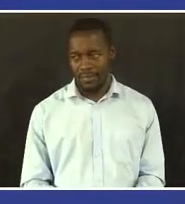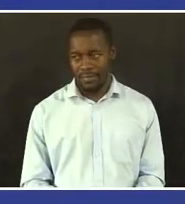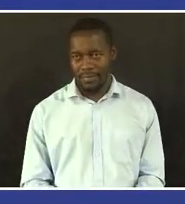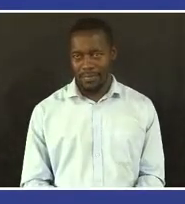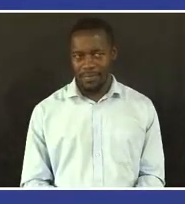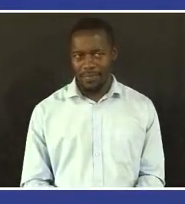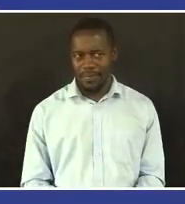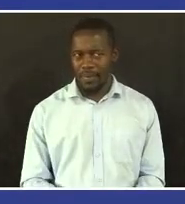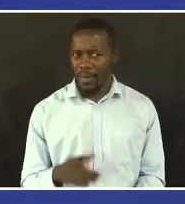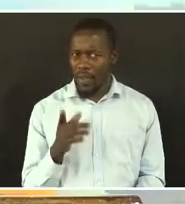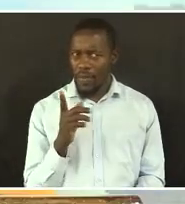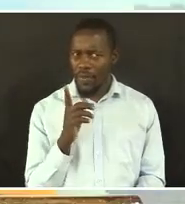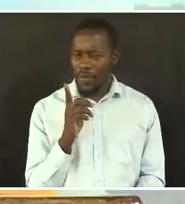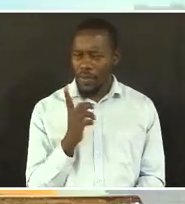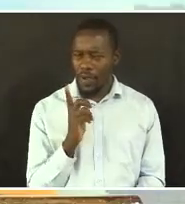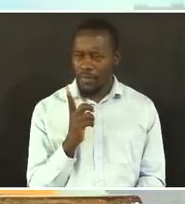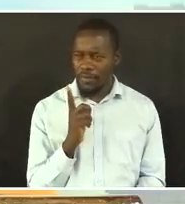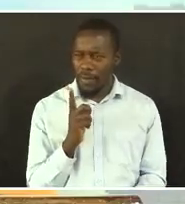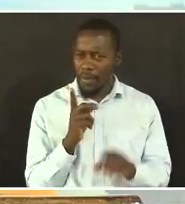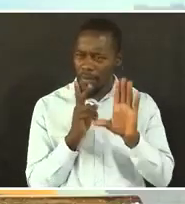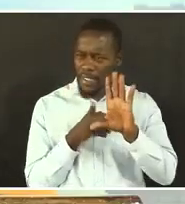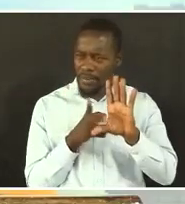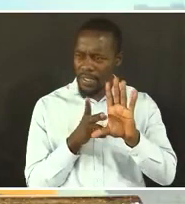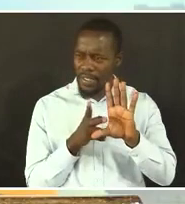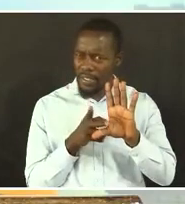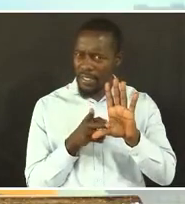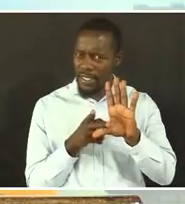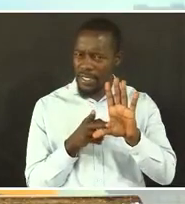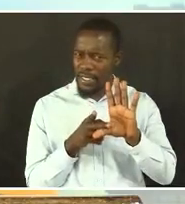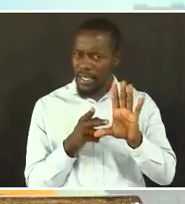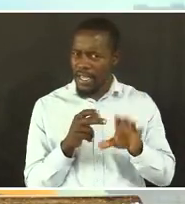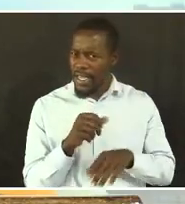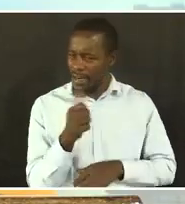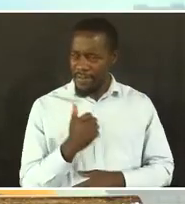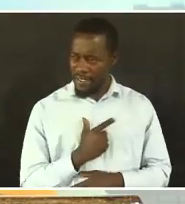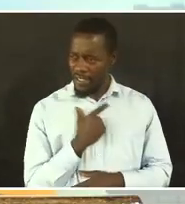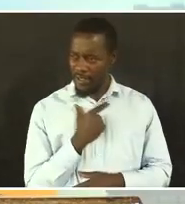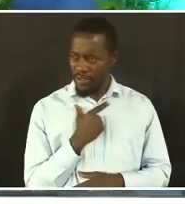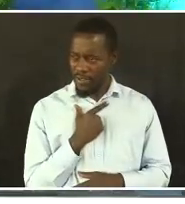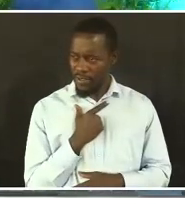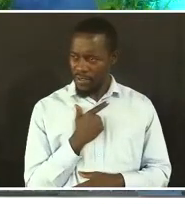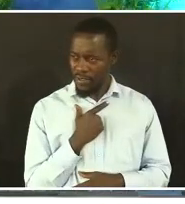How many of you have ever taken part in chaplaincy ministry? Any chaplaincy? Any?